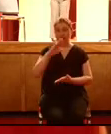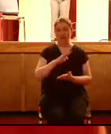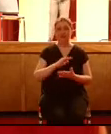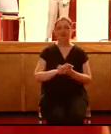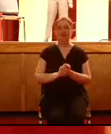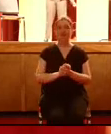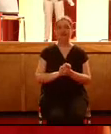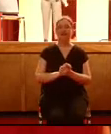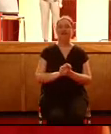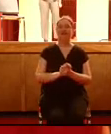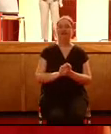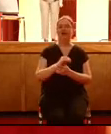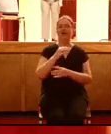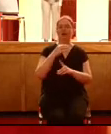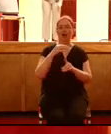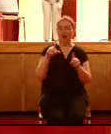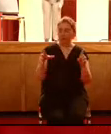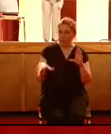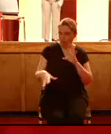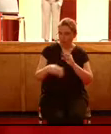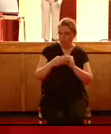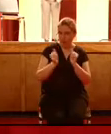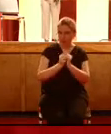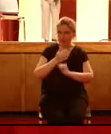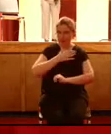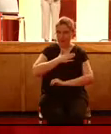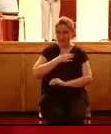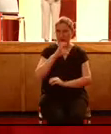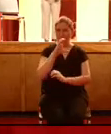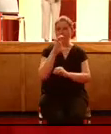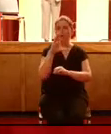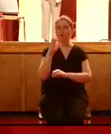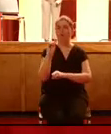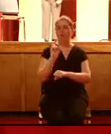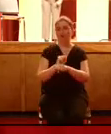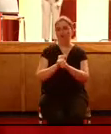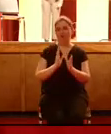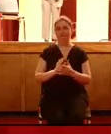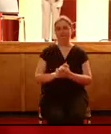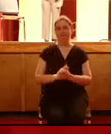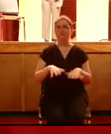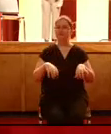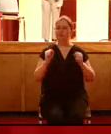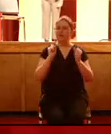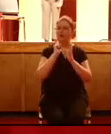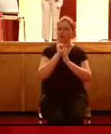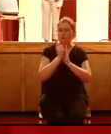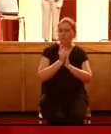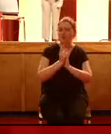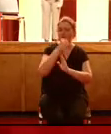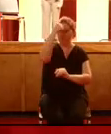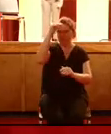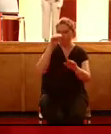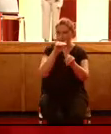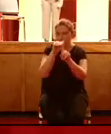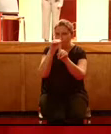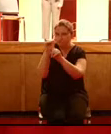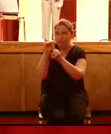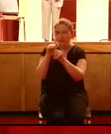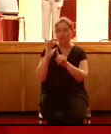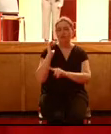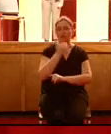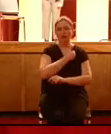Jay Anderson, Dr. David Price. And I'd like to take a moment just to remind you about Santa Fe College's commitment to Bradford